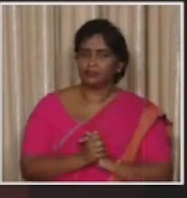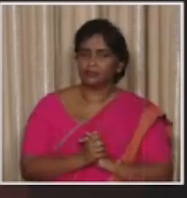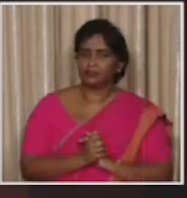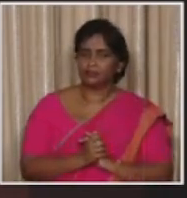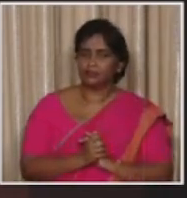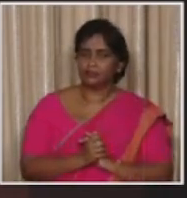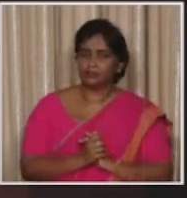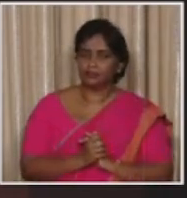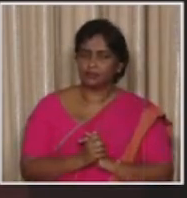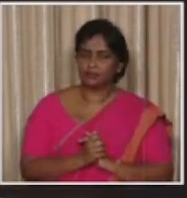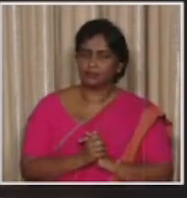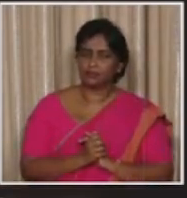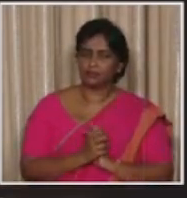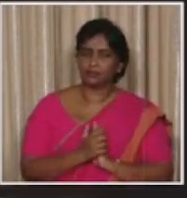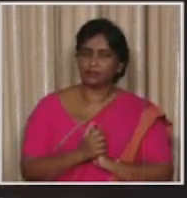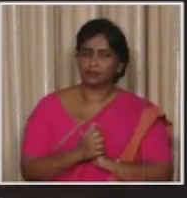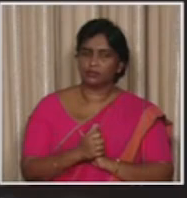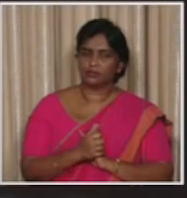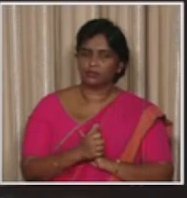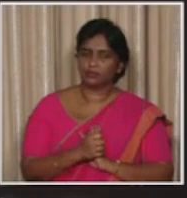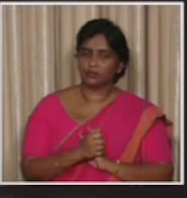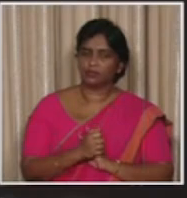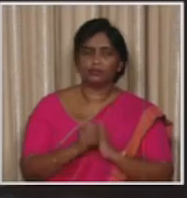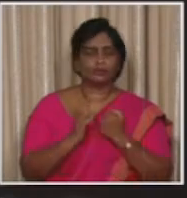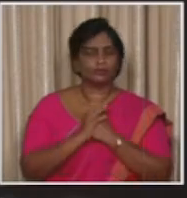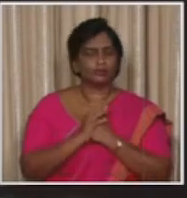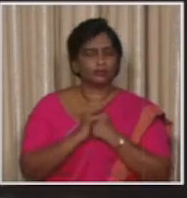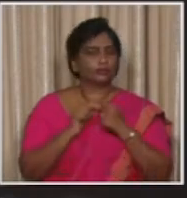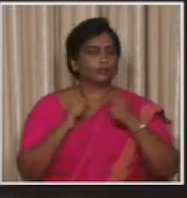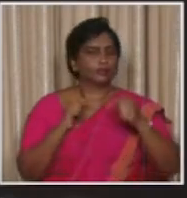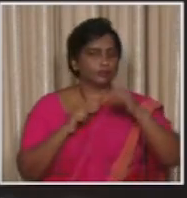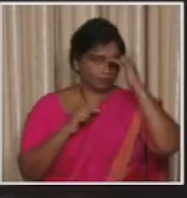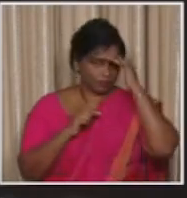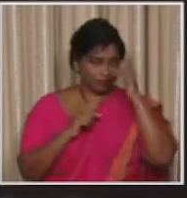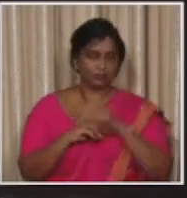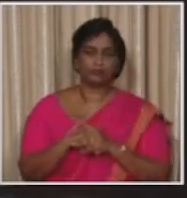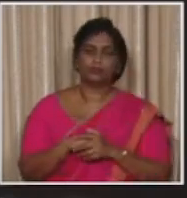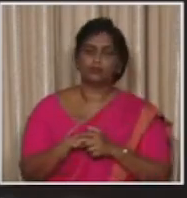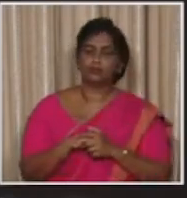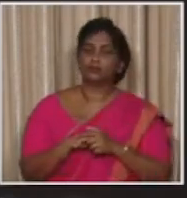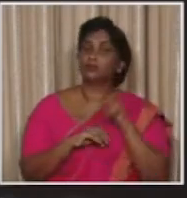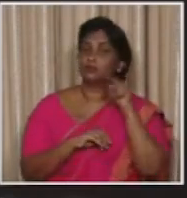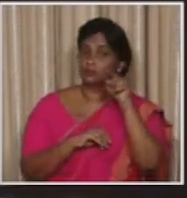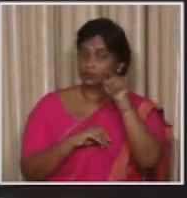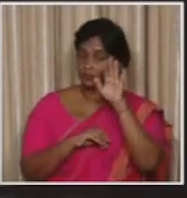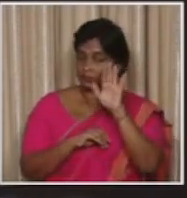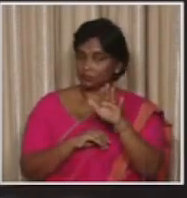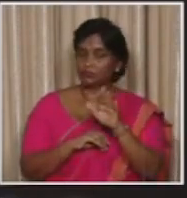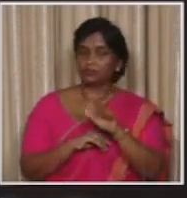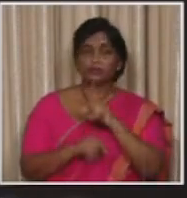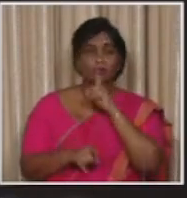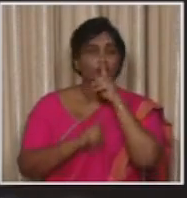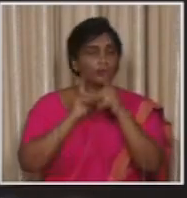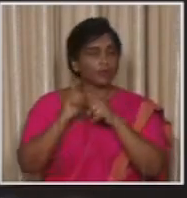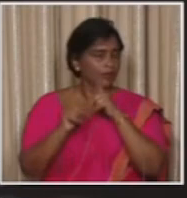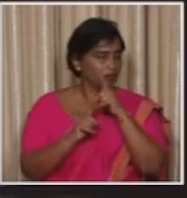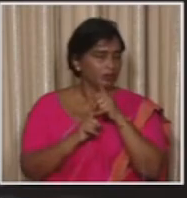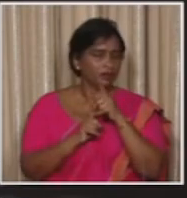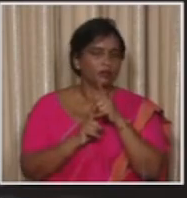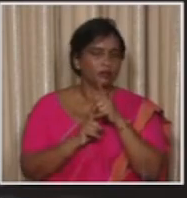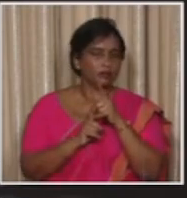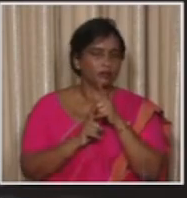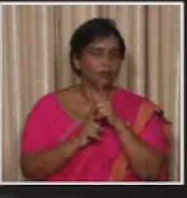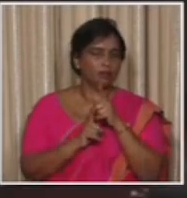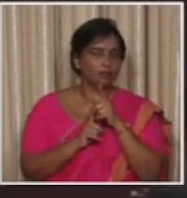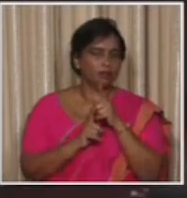The point, Honorable Leader of the Opposition, what I raised was, your speech did not reflect the points which have been released in this